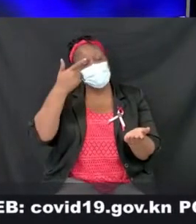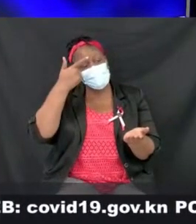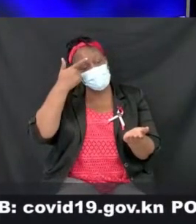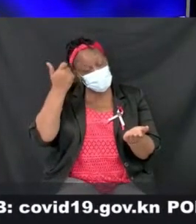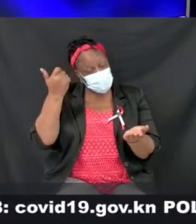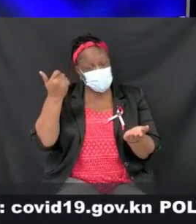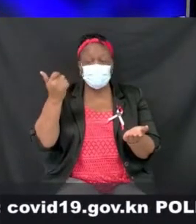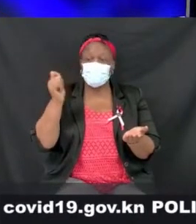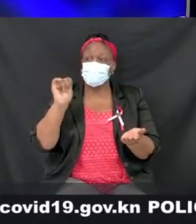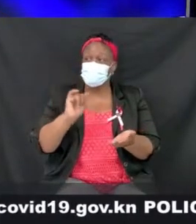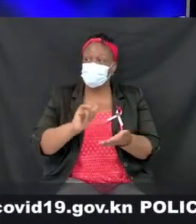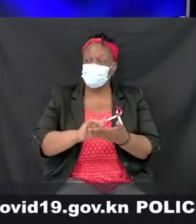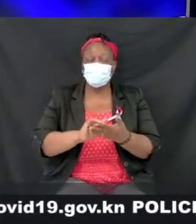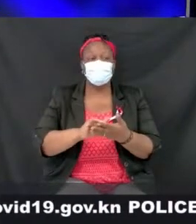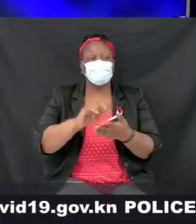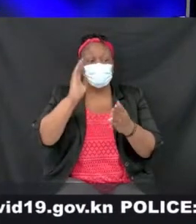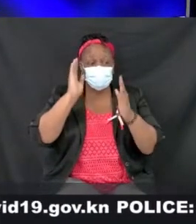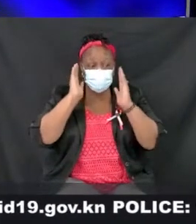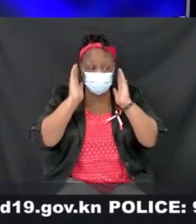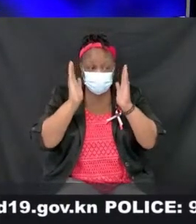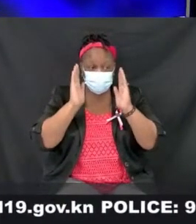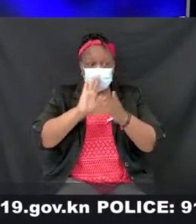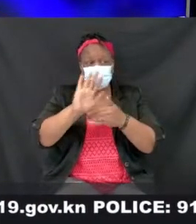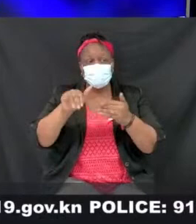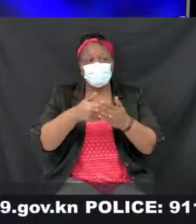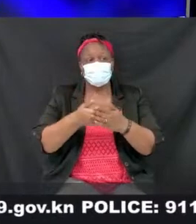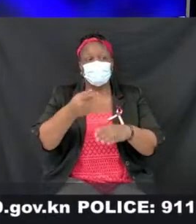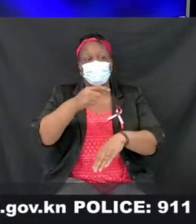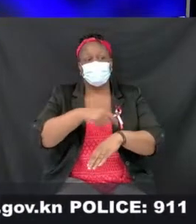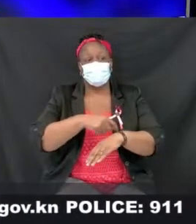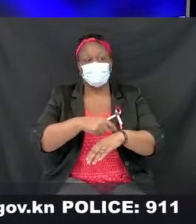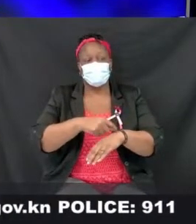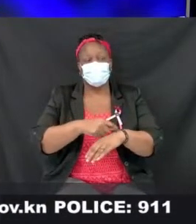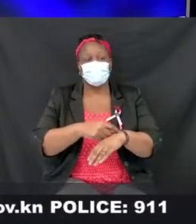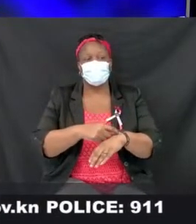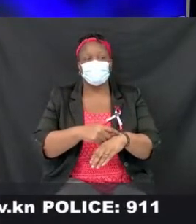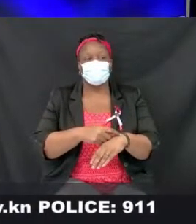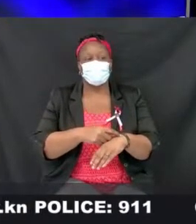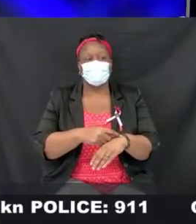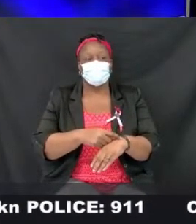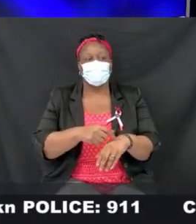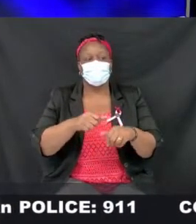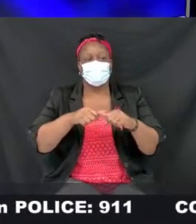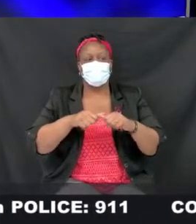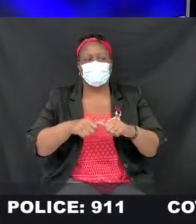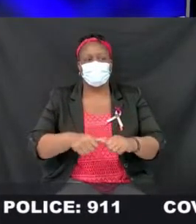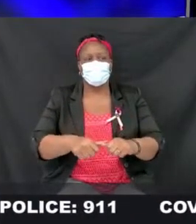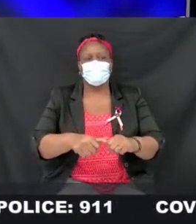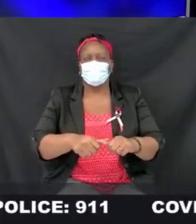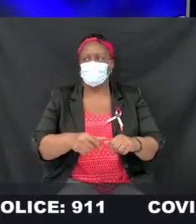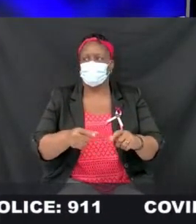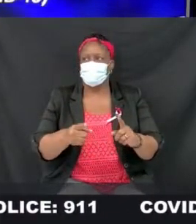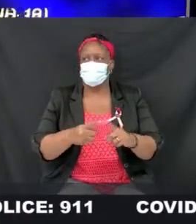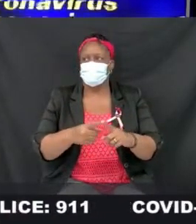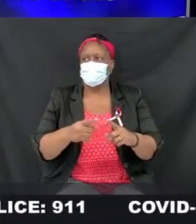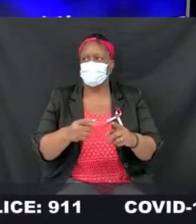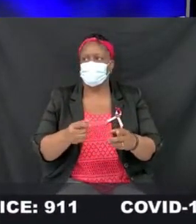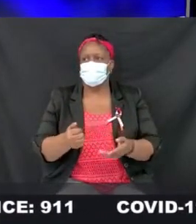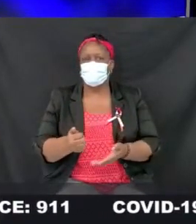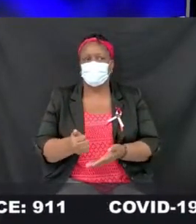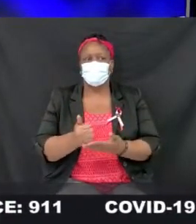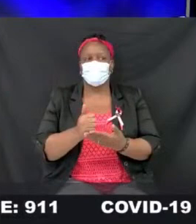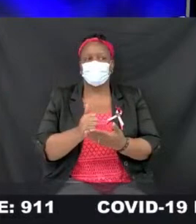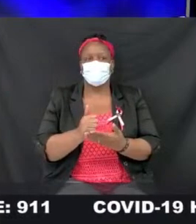that, we have to be vigilant and continue our prudent management